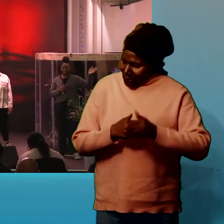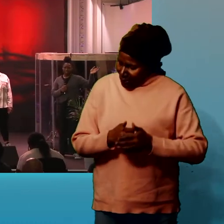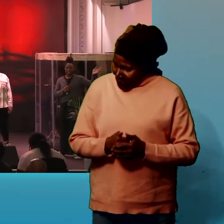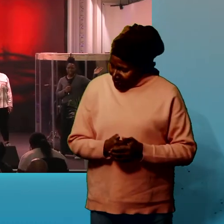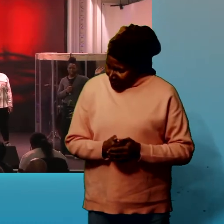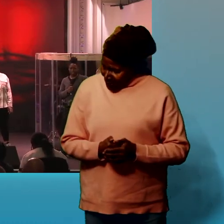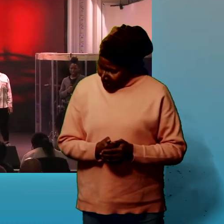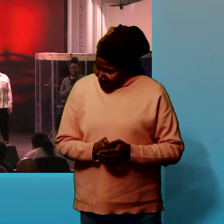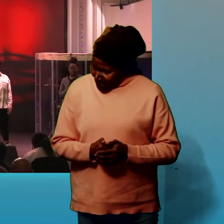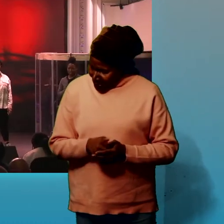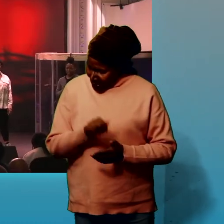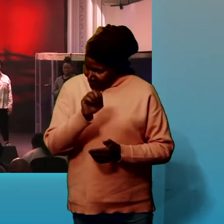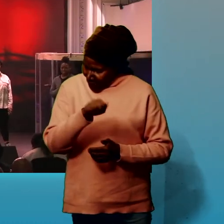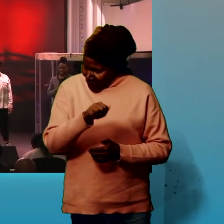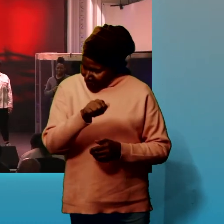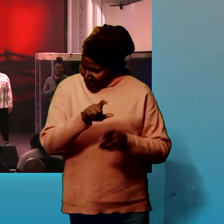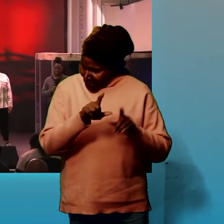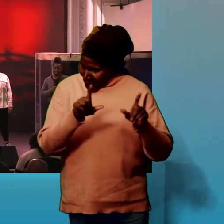all our worship.